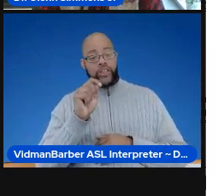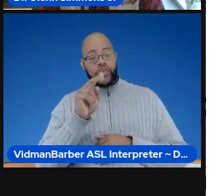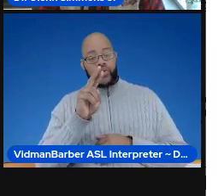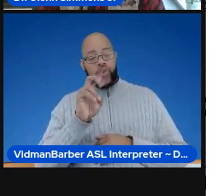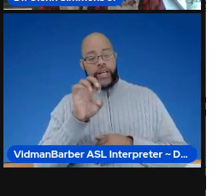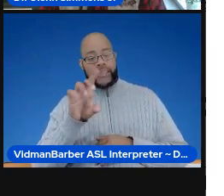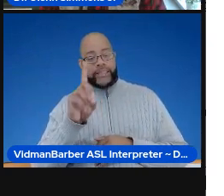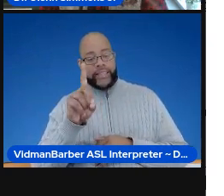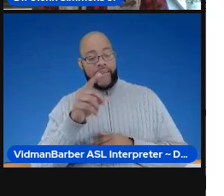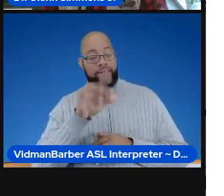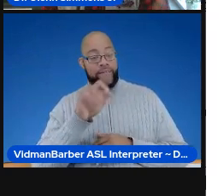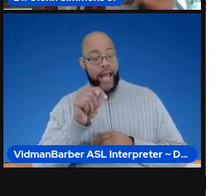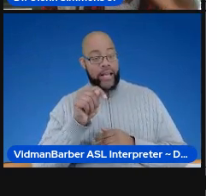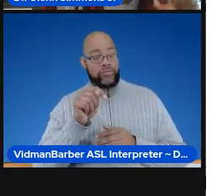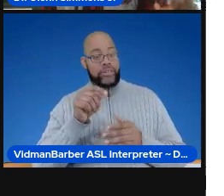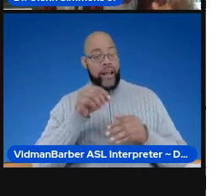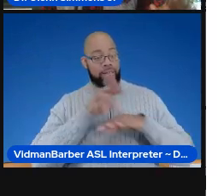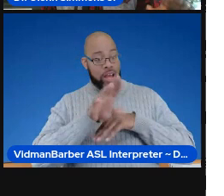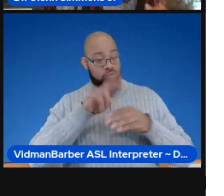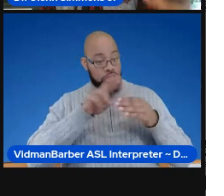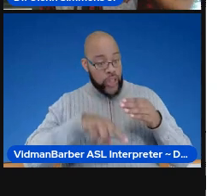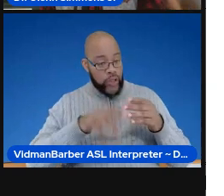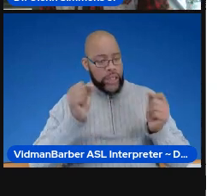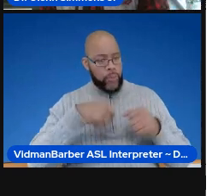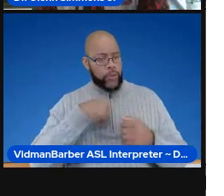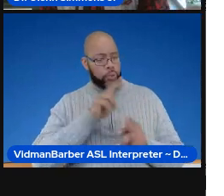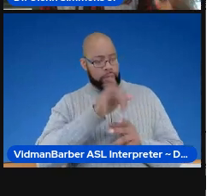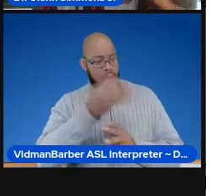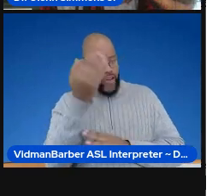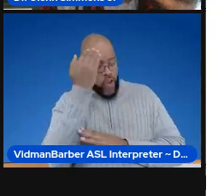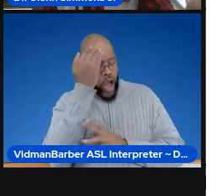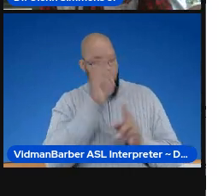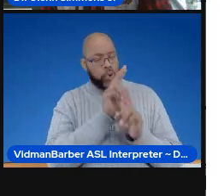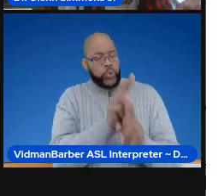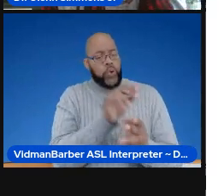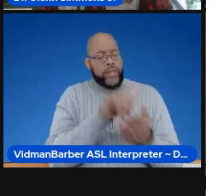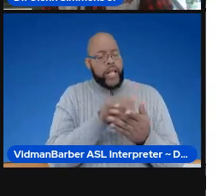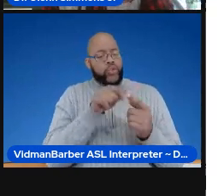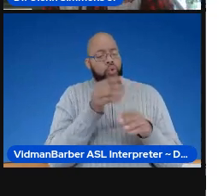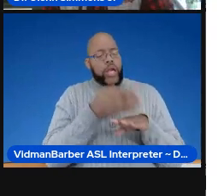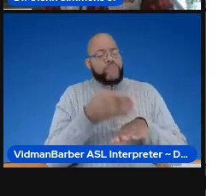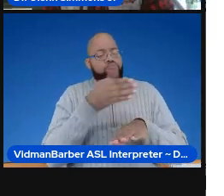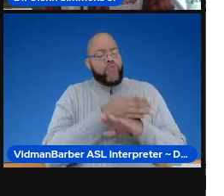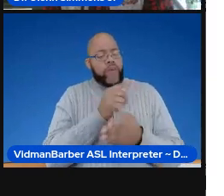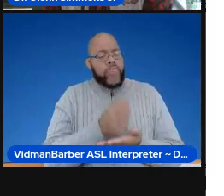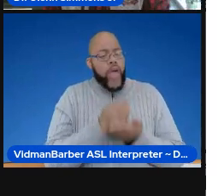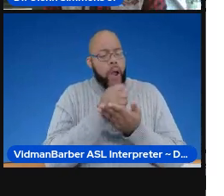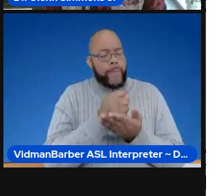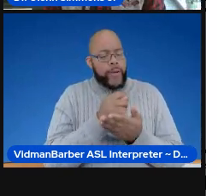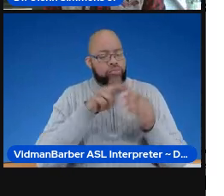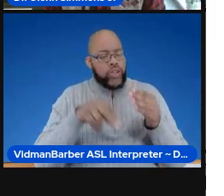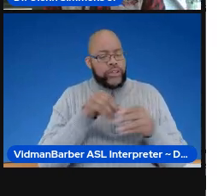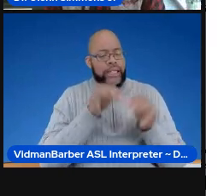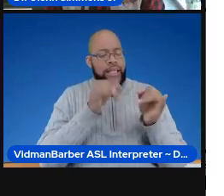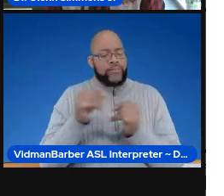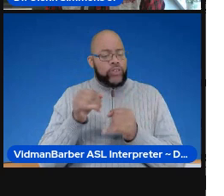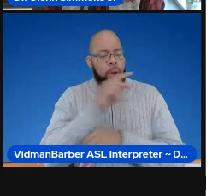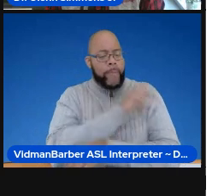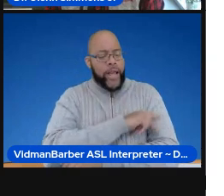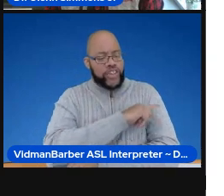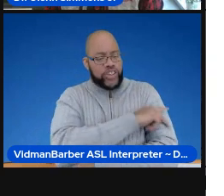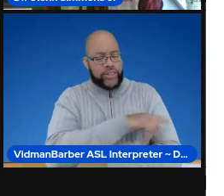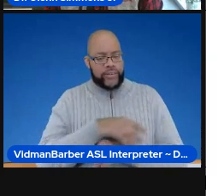affect their outcomes? And can we take that knowledge and utilize that to improve therapeutic outcomes in these individual patients?